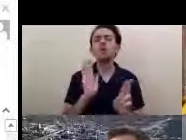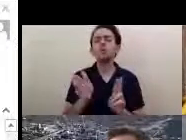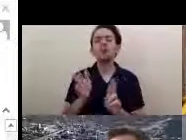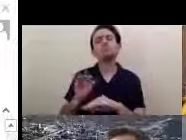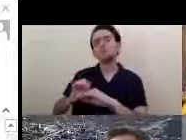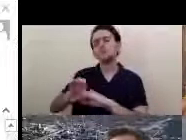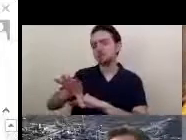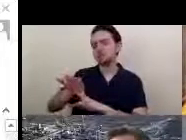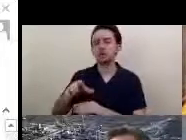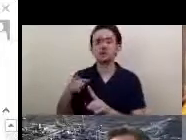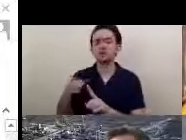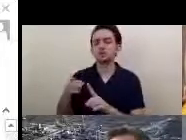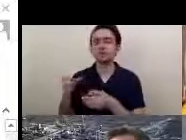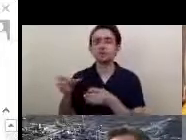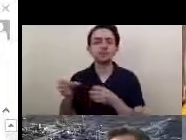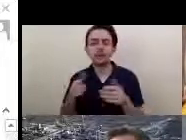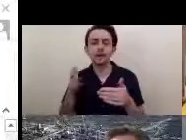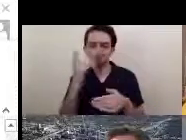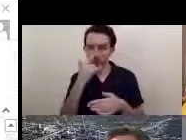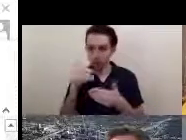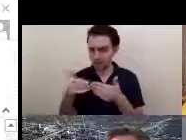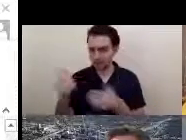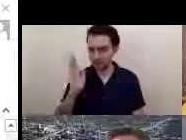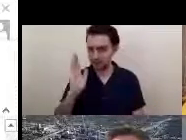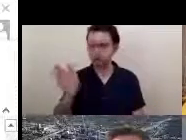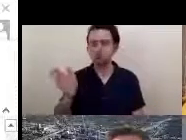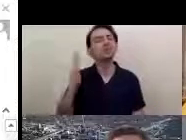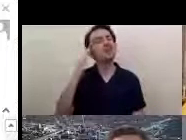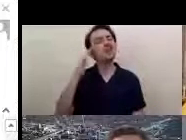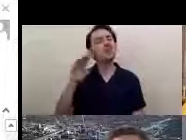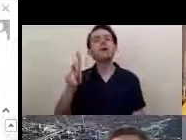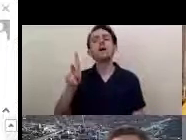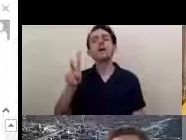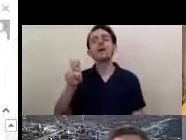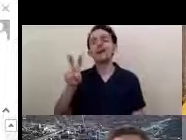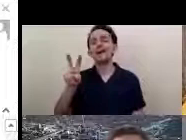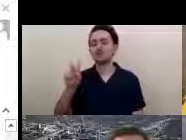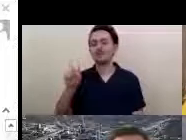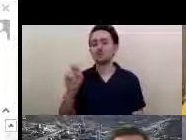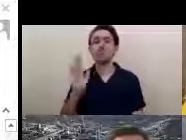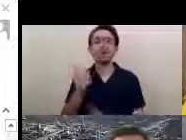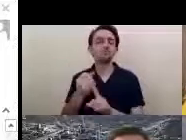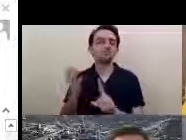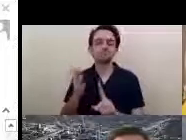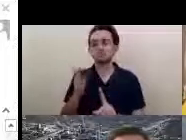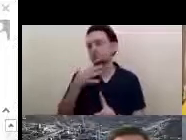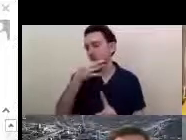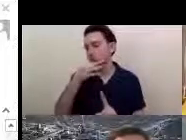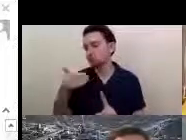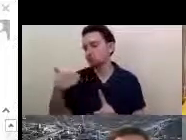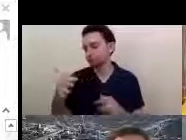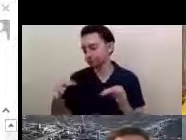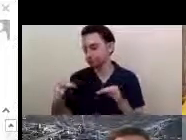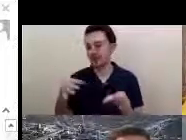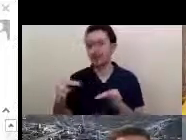I won't belabor it. I know Kevin will talk more about this later on. Has been mentioned, we'll, draft and issue an RFP, select